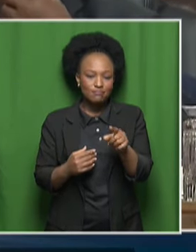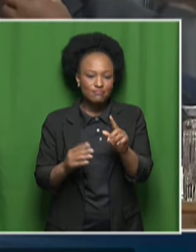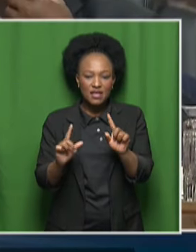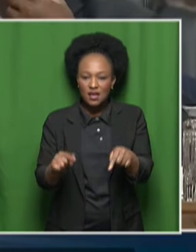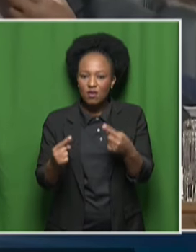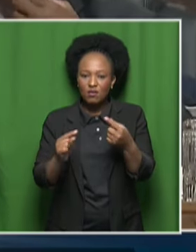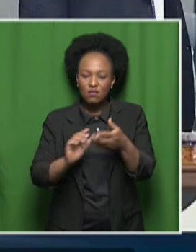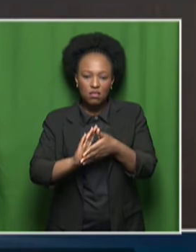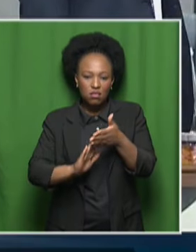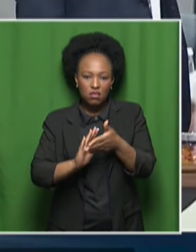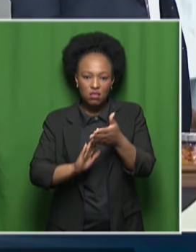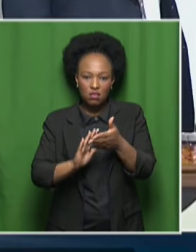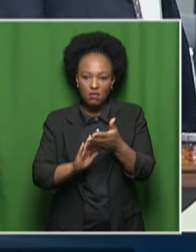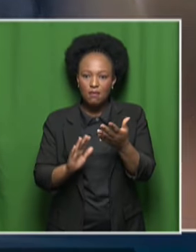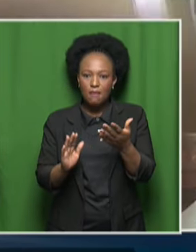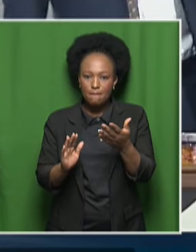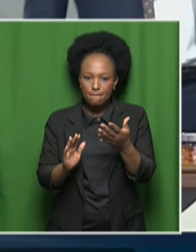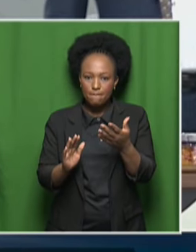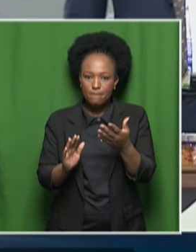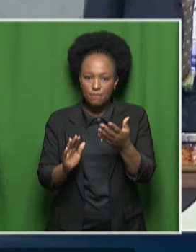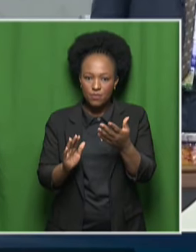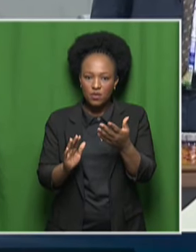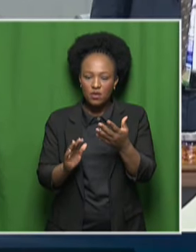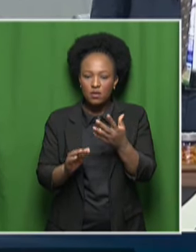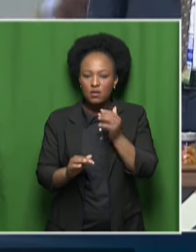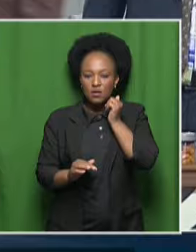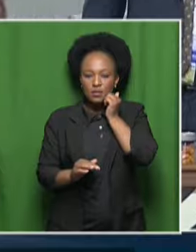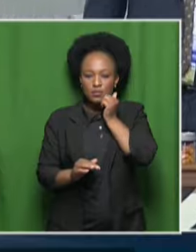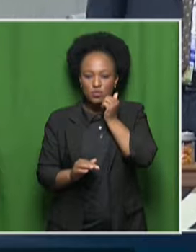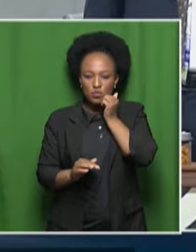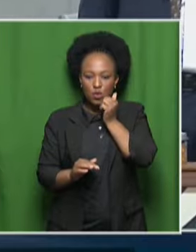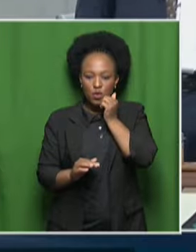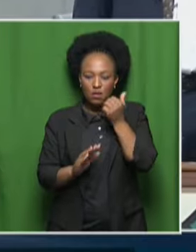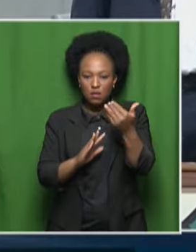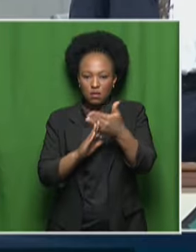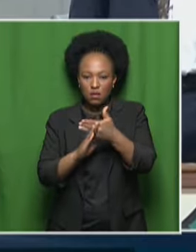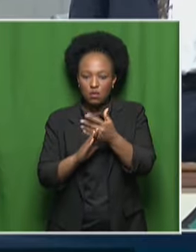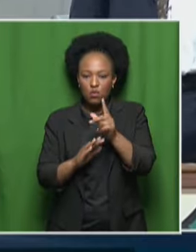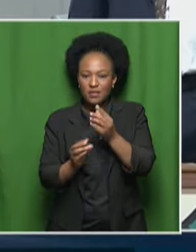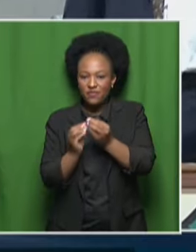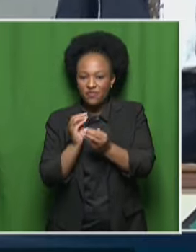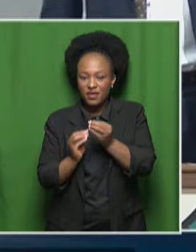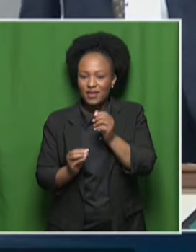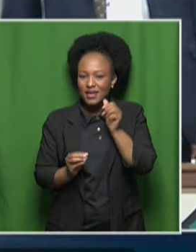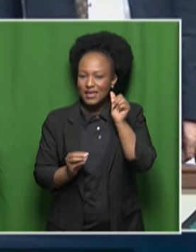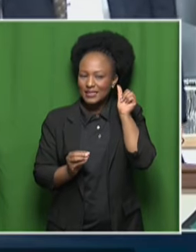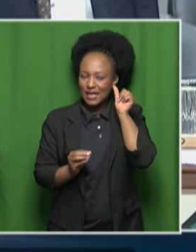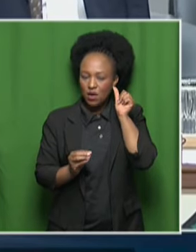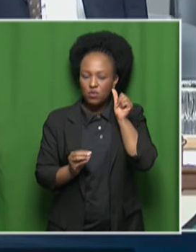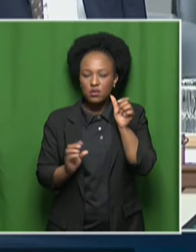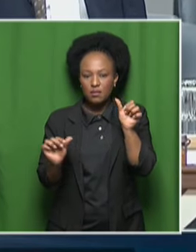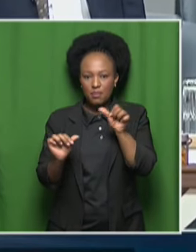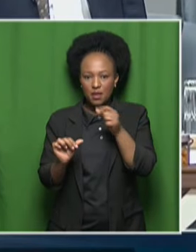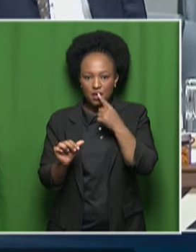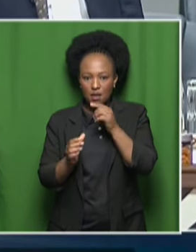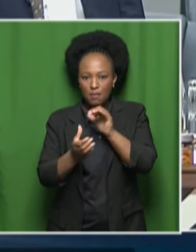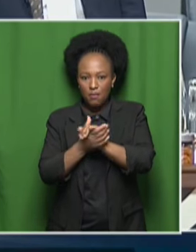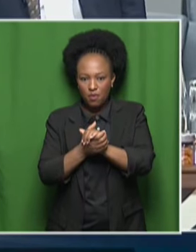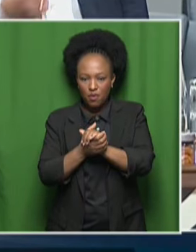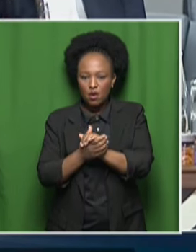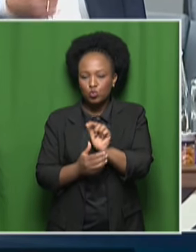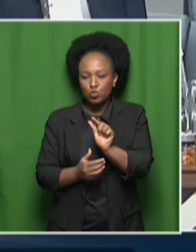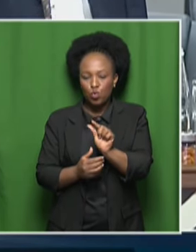move in its macroeconomic Dr. Ntwanti, I'm sorry to do this to you. We need to fix something about your sound, and then we will come back. I promise you, we'll come